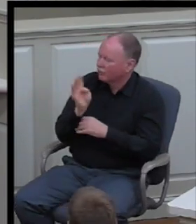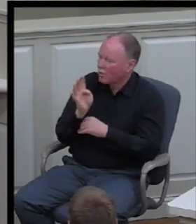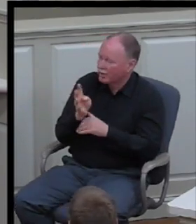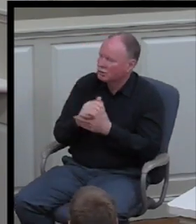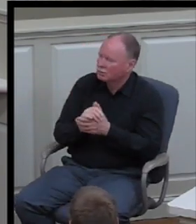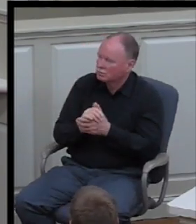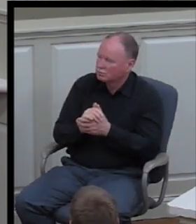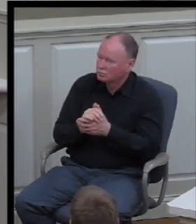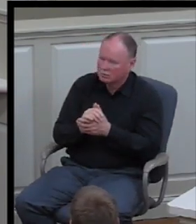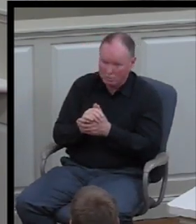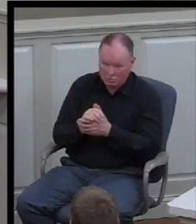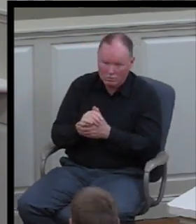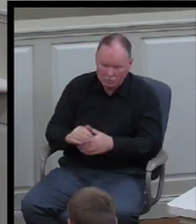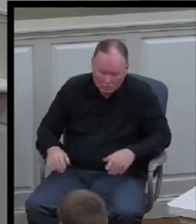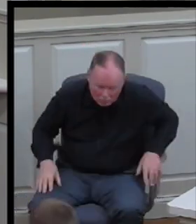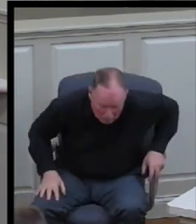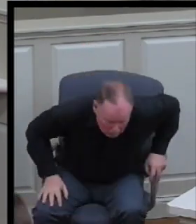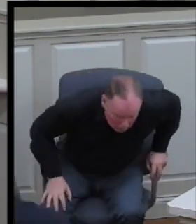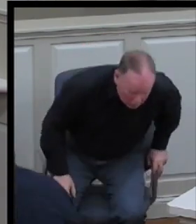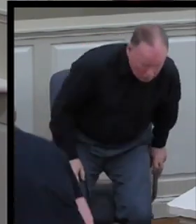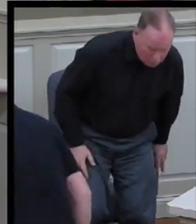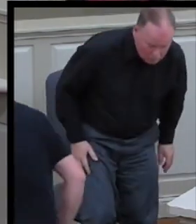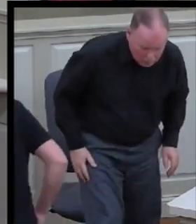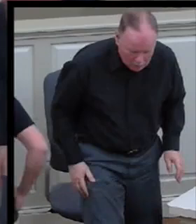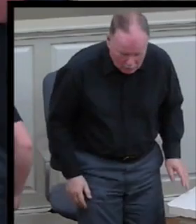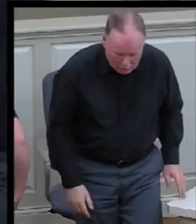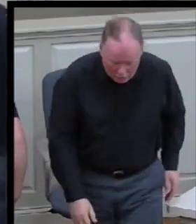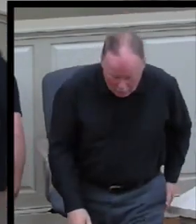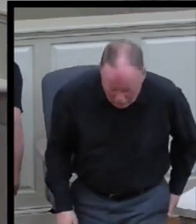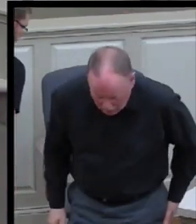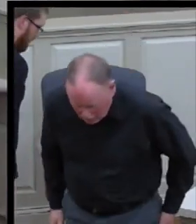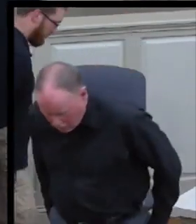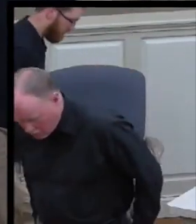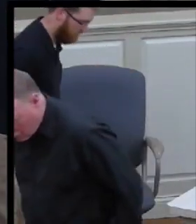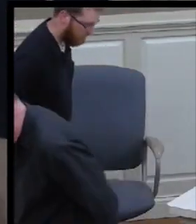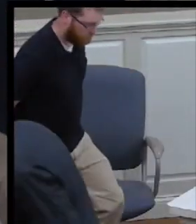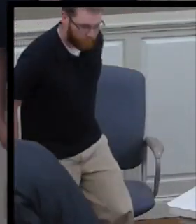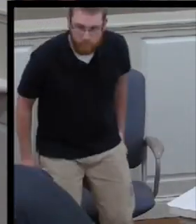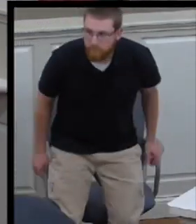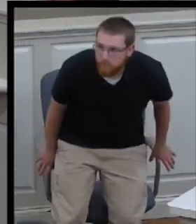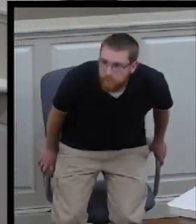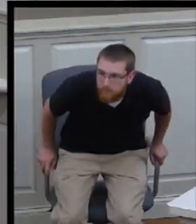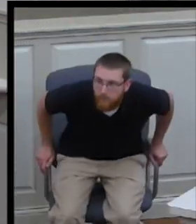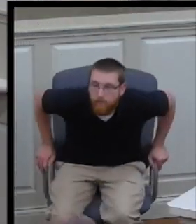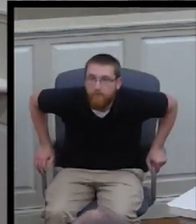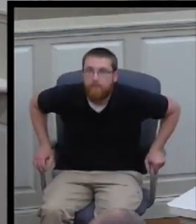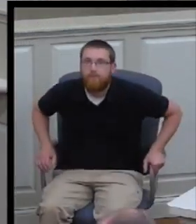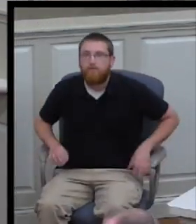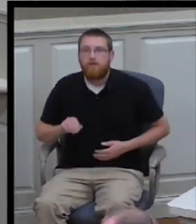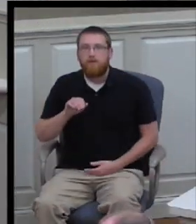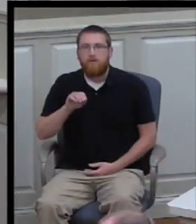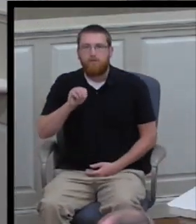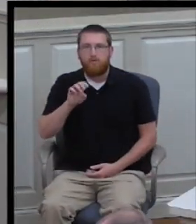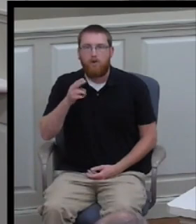Okay. And then there's one grave of the 369, the Harlem